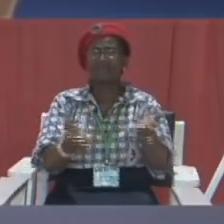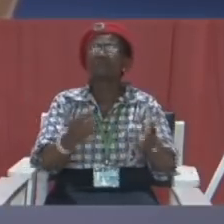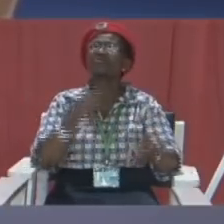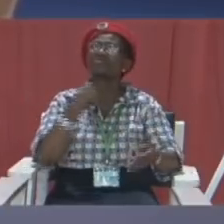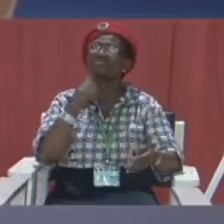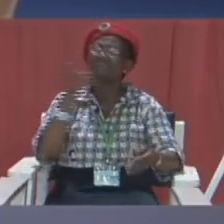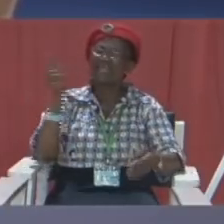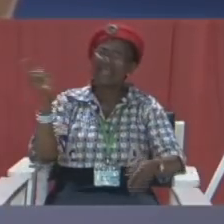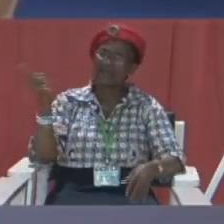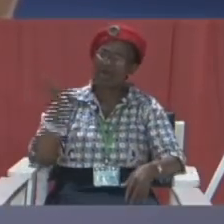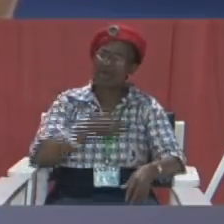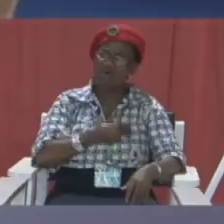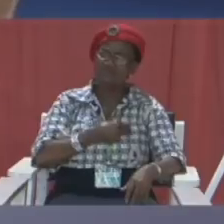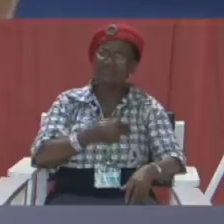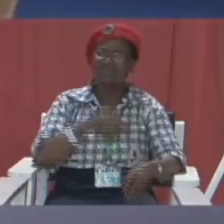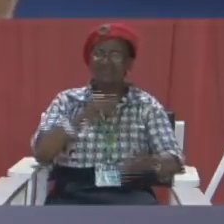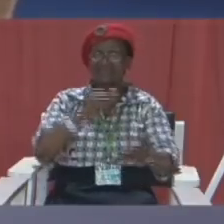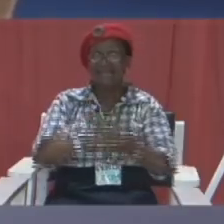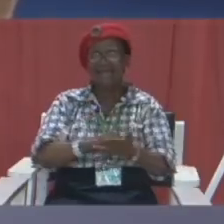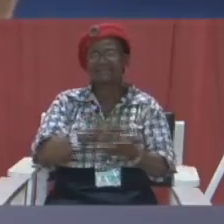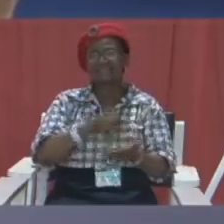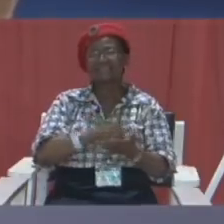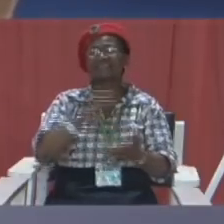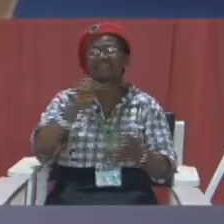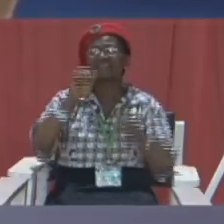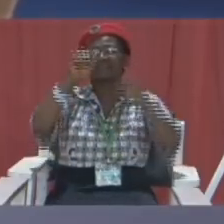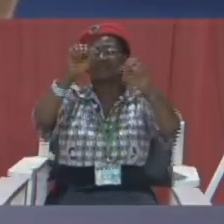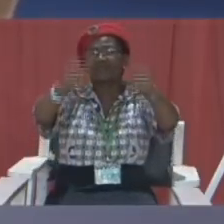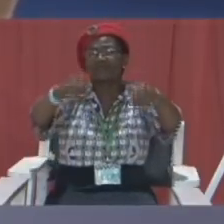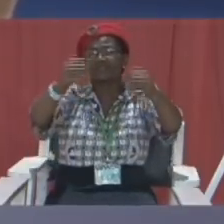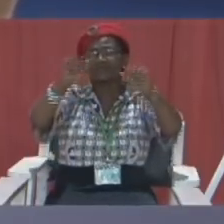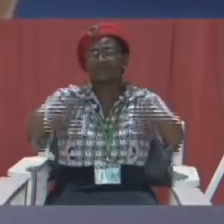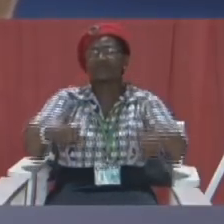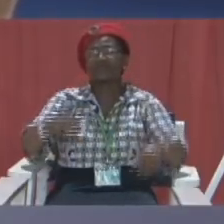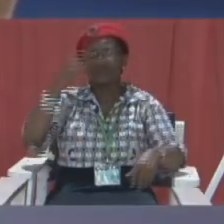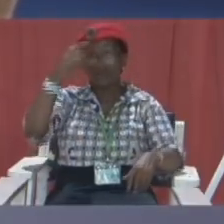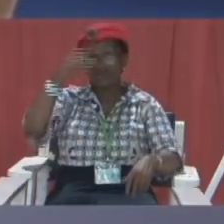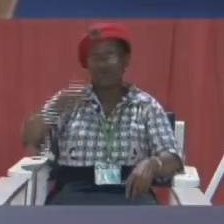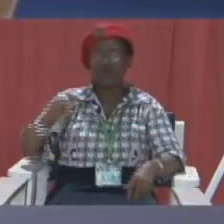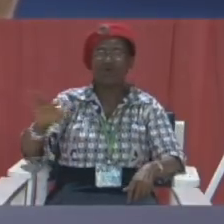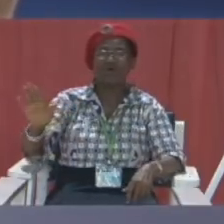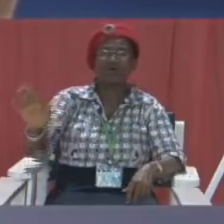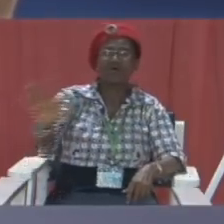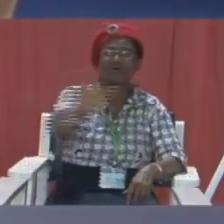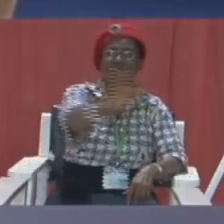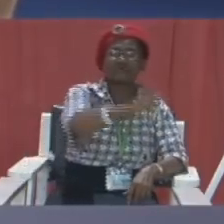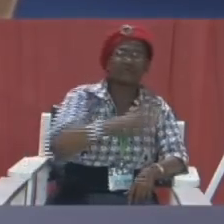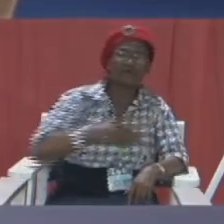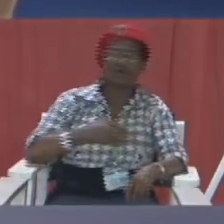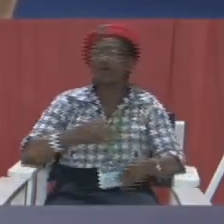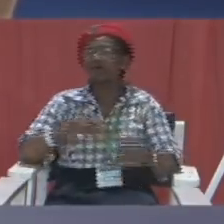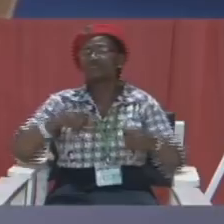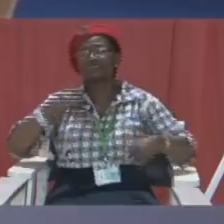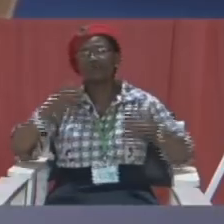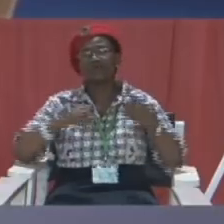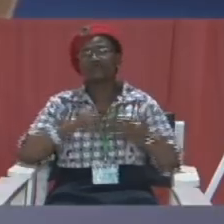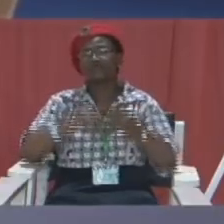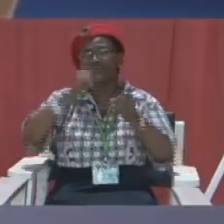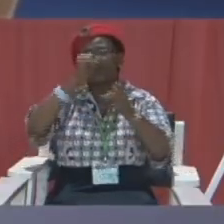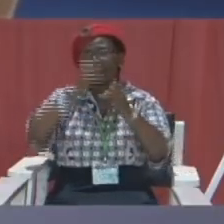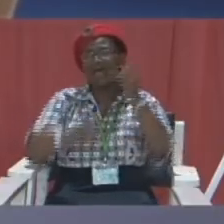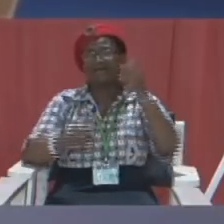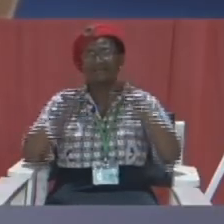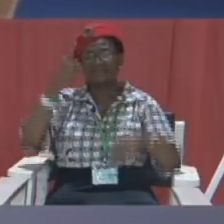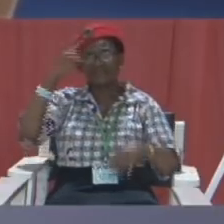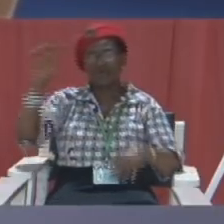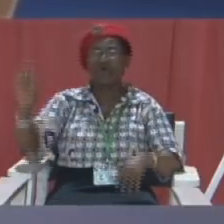that it is possible for your joy to last forever. o se se fun ayo re